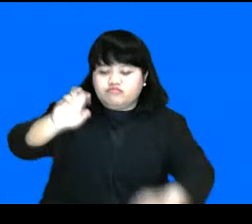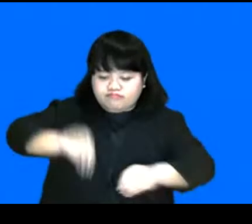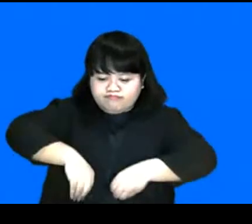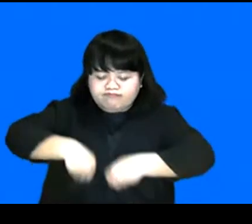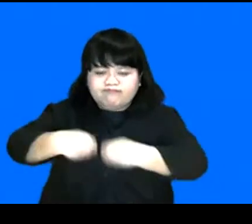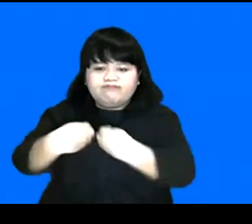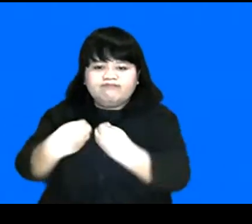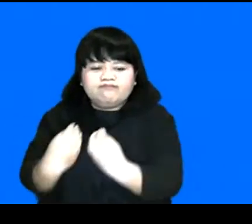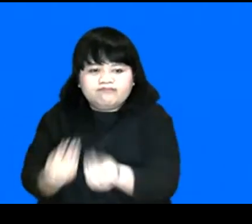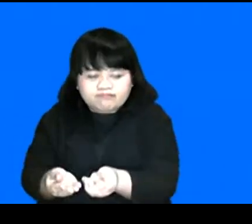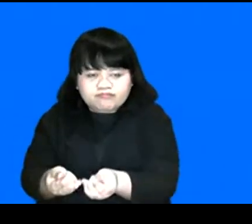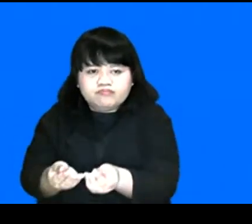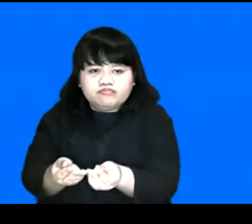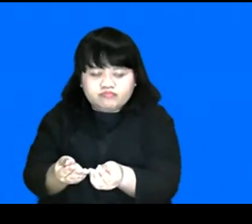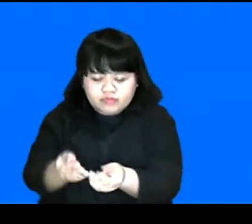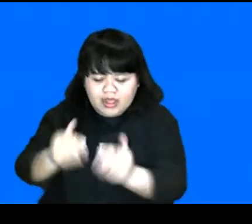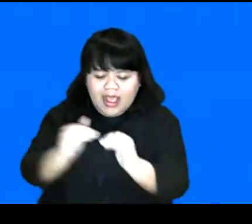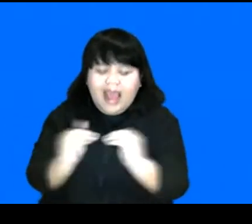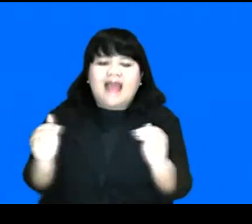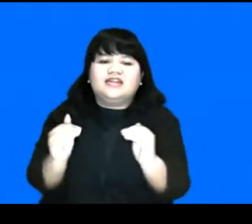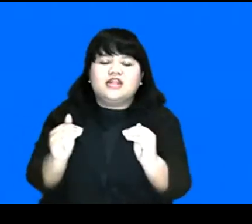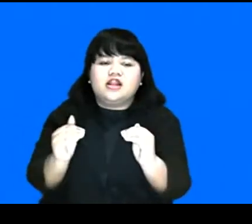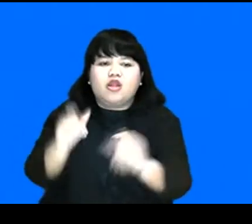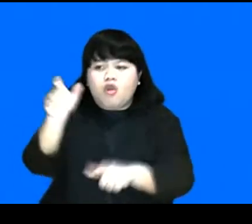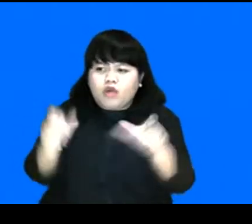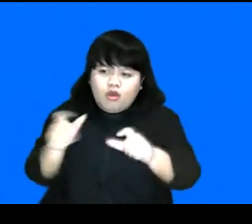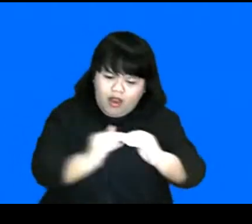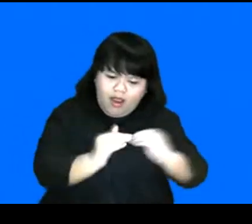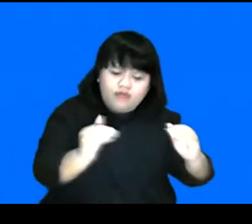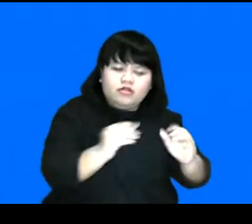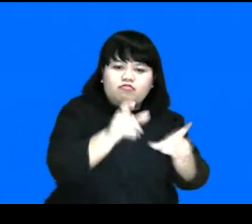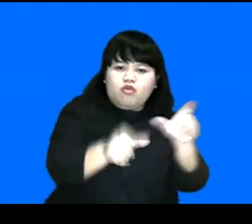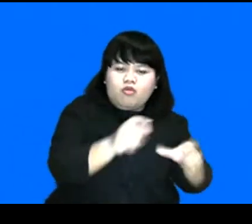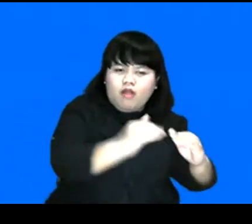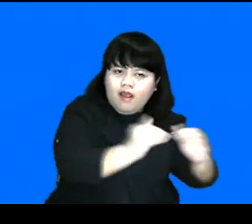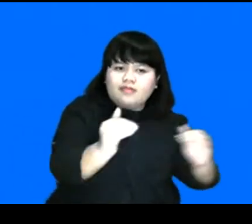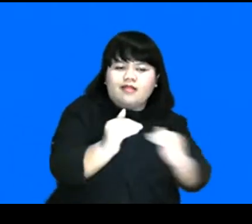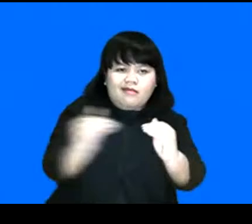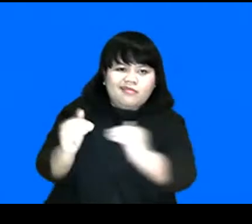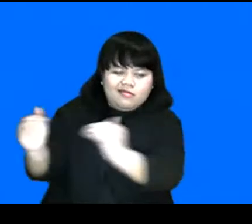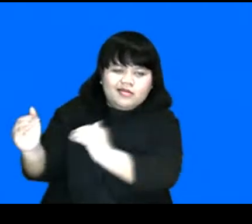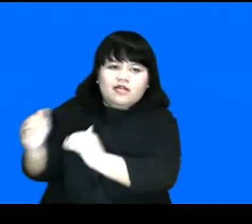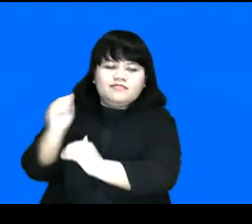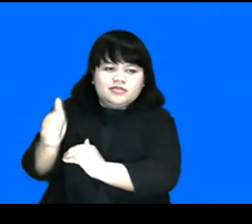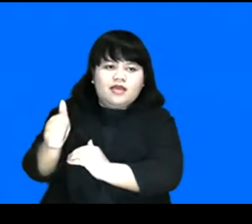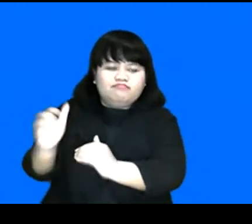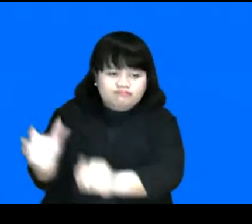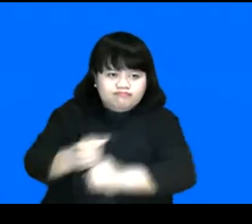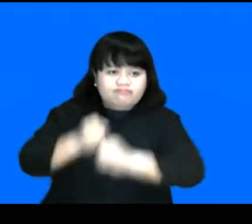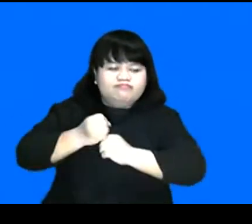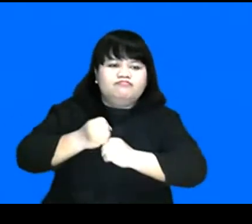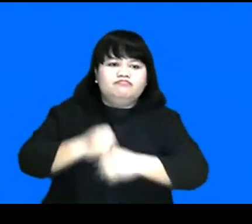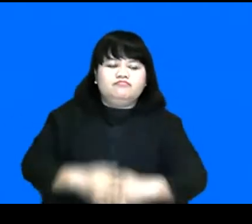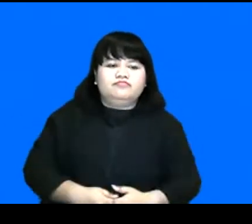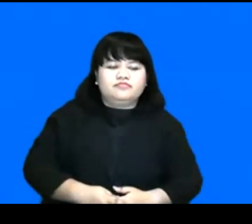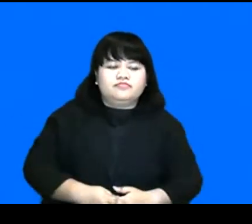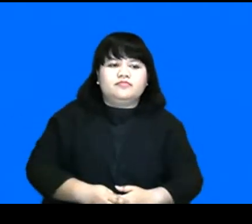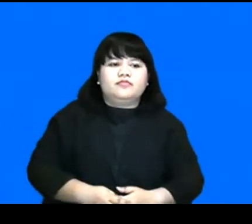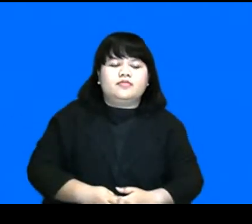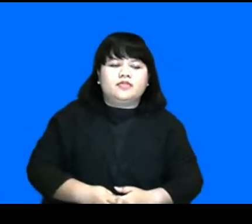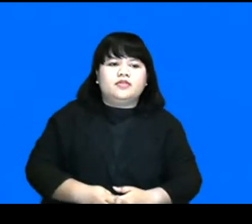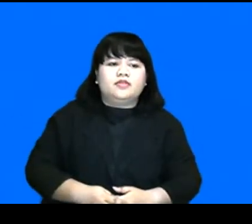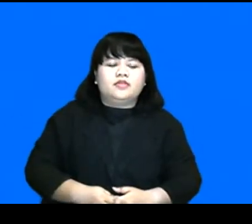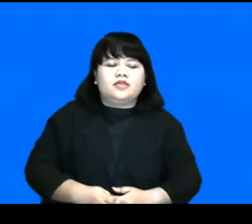We know that labor justice does not exist, whether in the house, whether it's in the informal labor